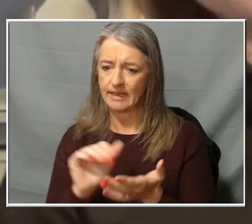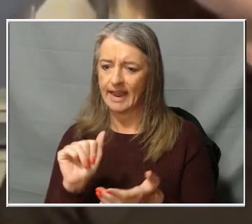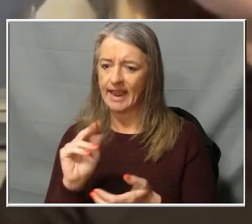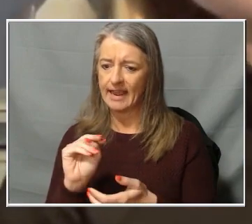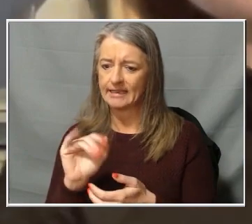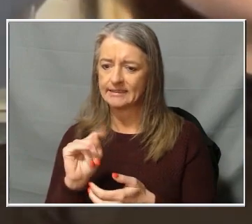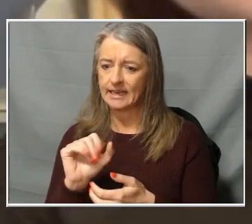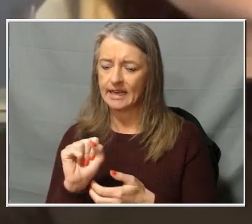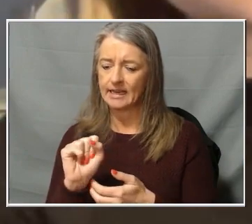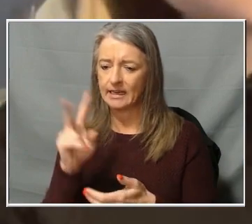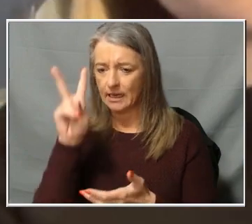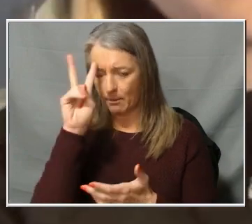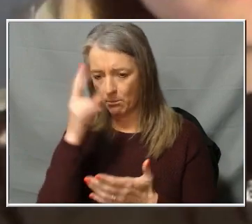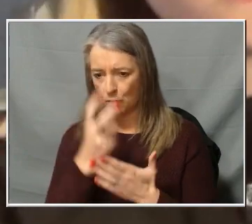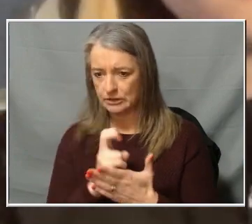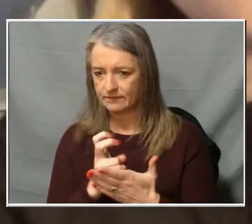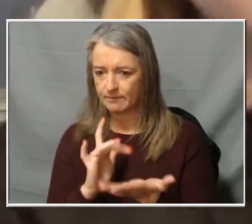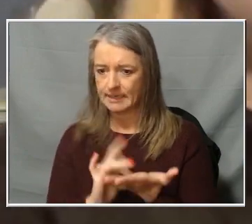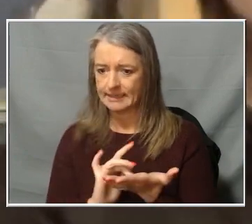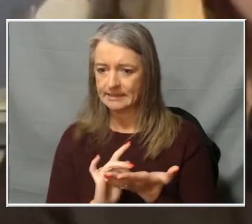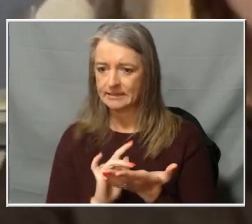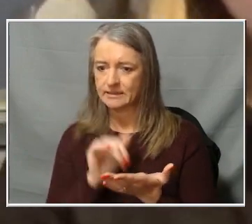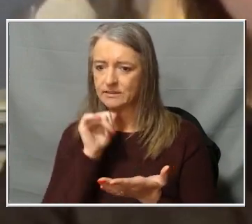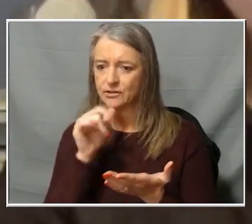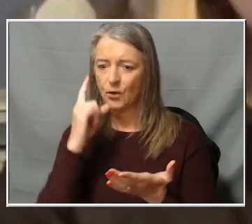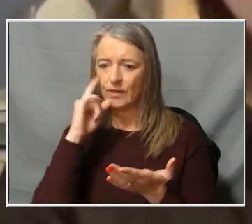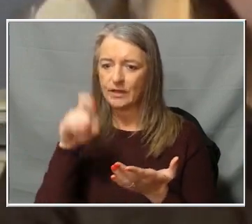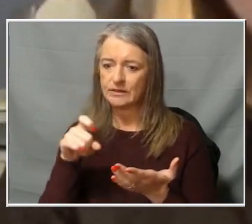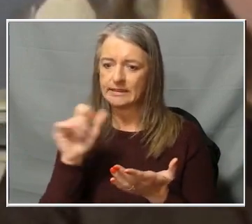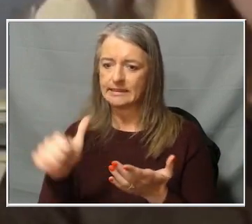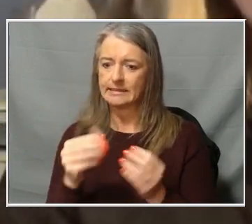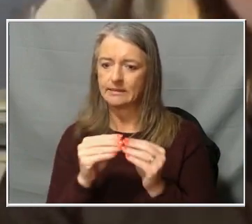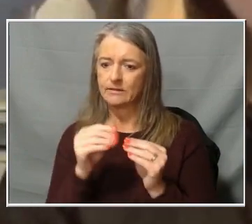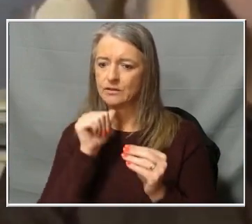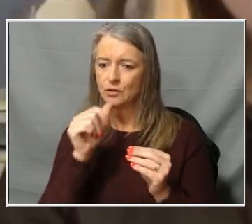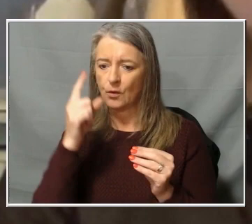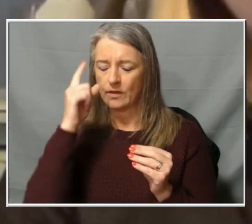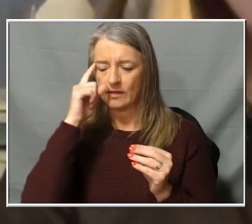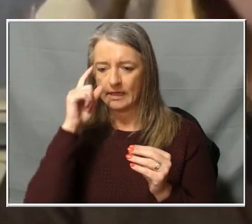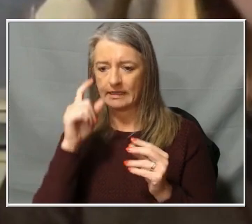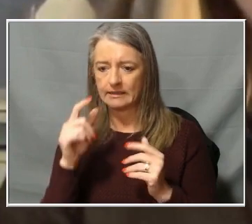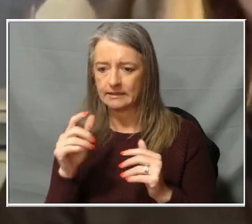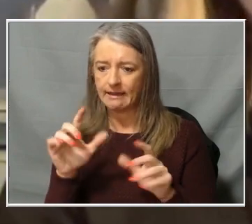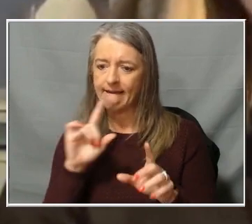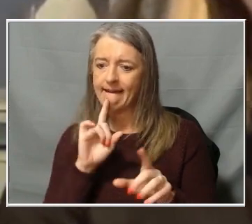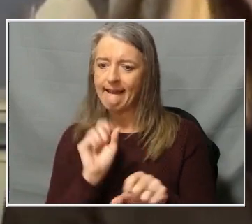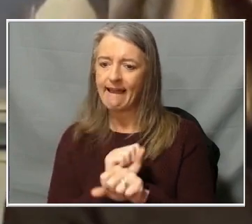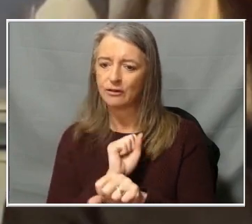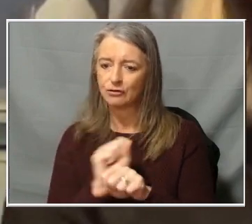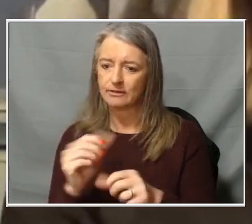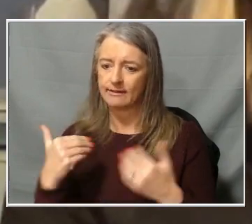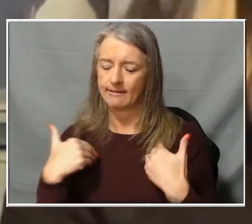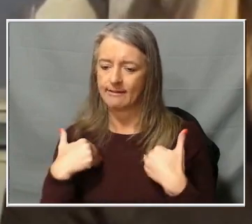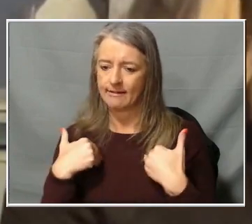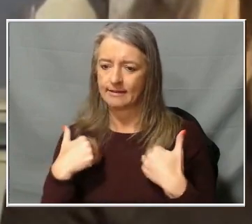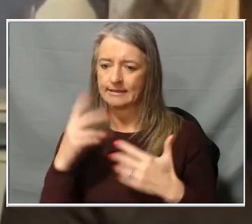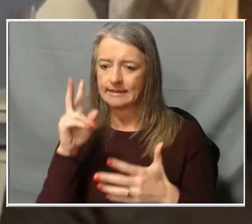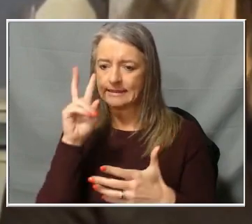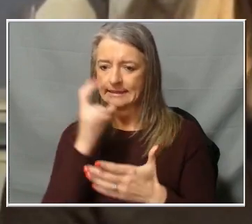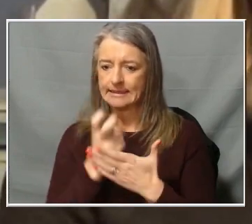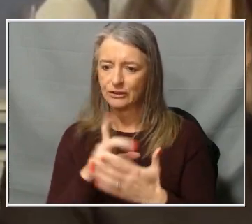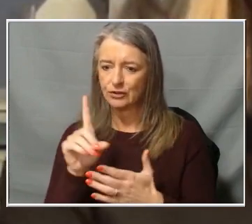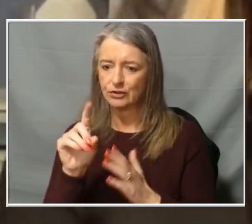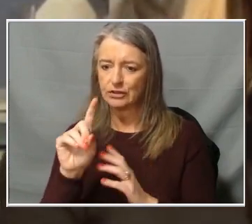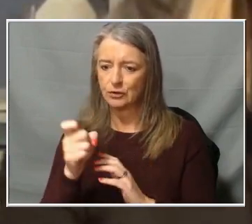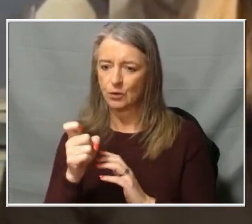And then they decided, hey, we don't think she needs these anymore. We don't think that she actually has a seizure disorder.